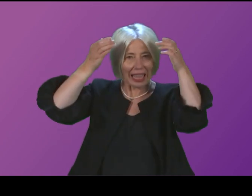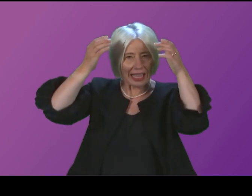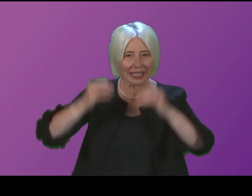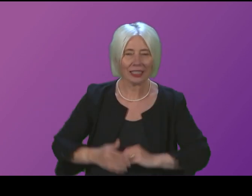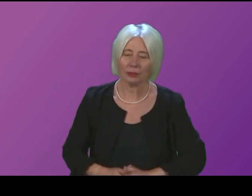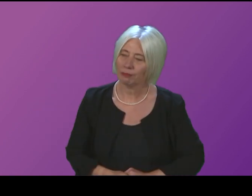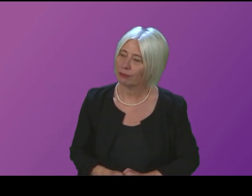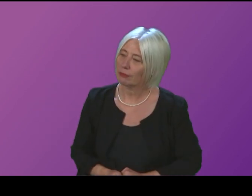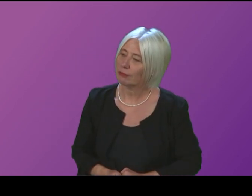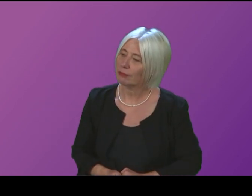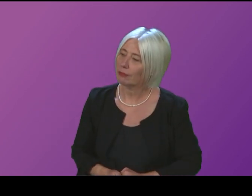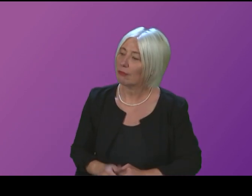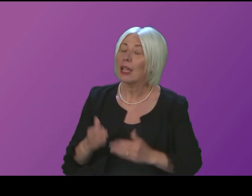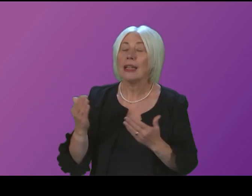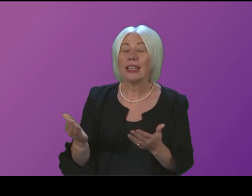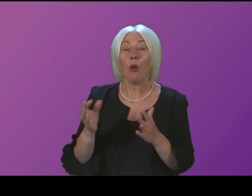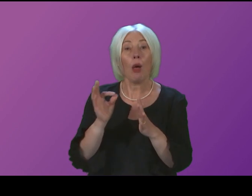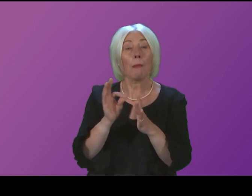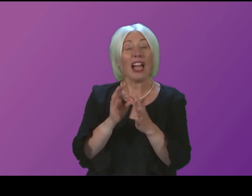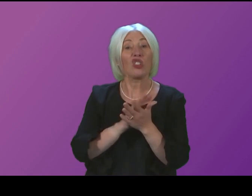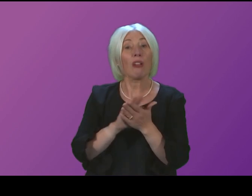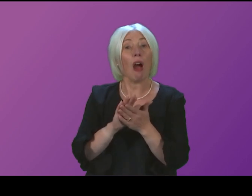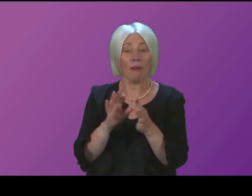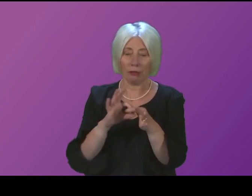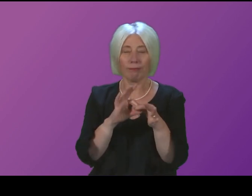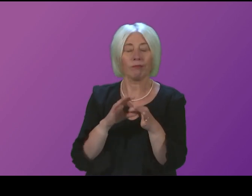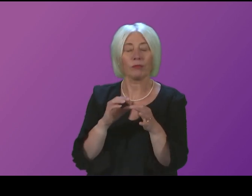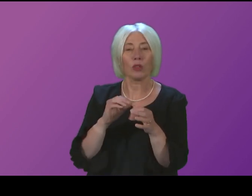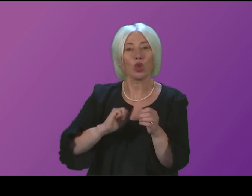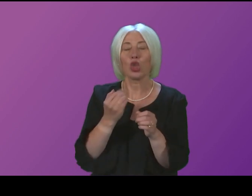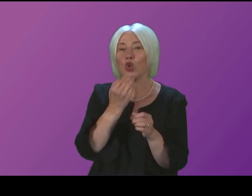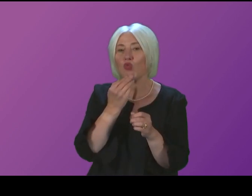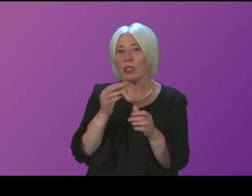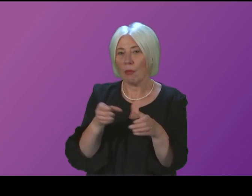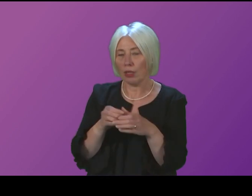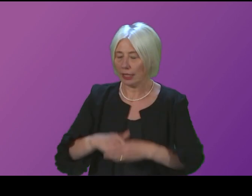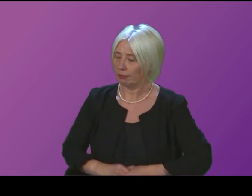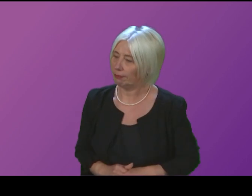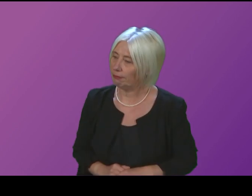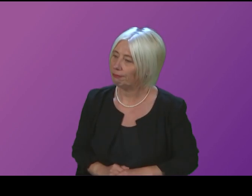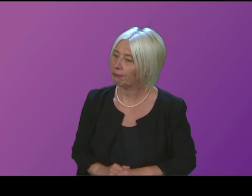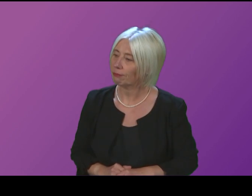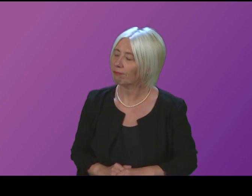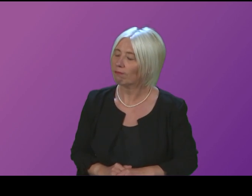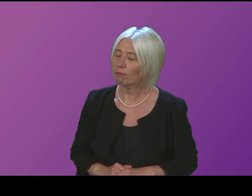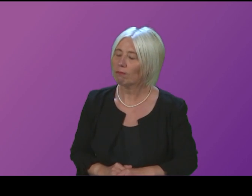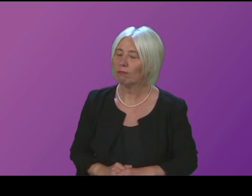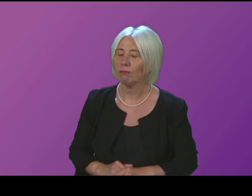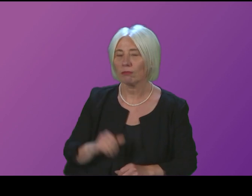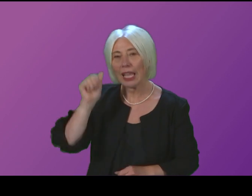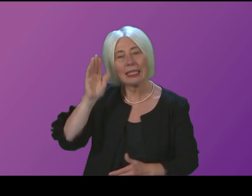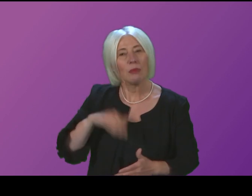I now call on Patrick Harvey, co-leader of the Scottish Green Party. The experience of loss